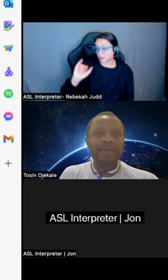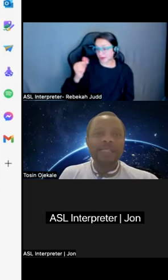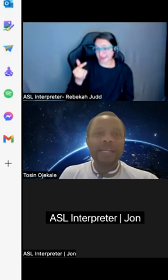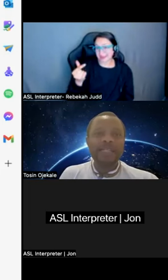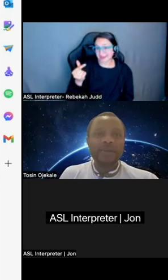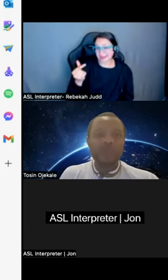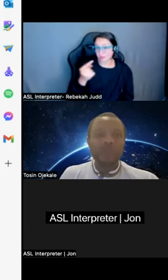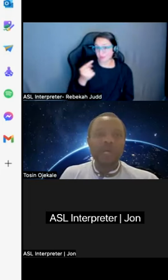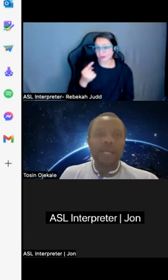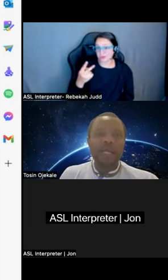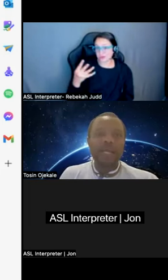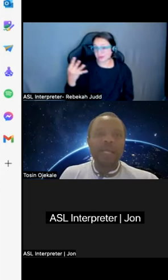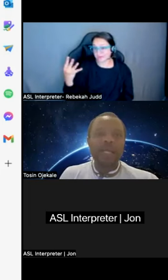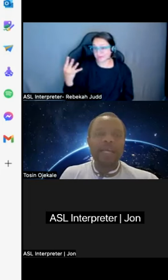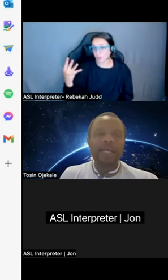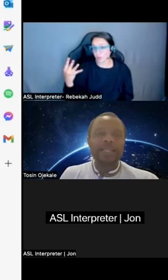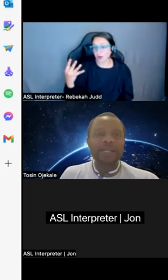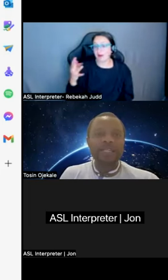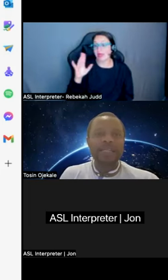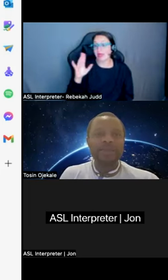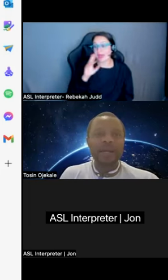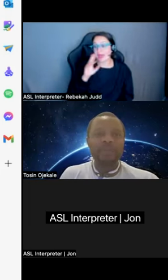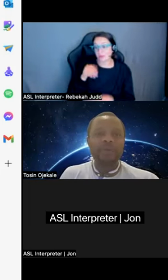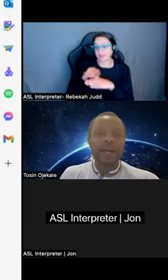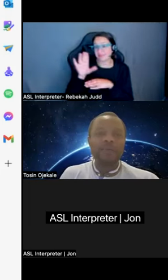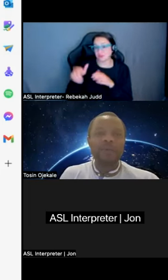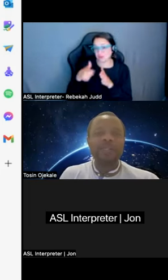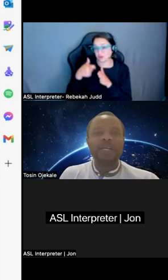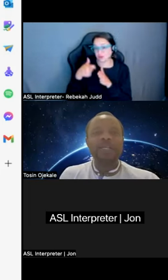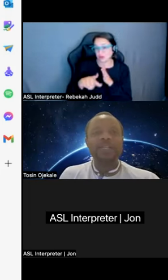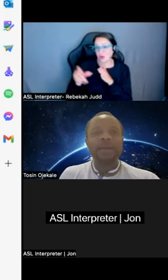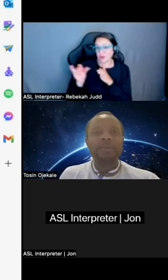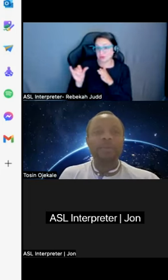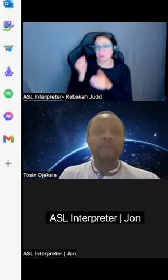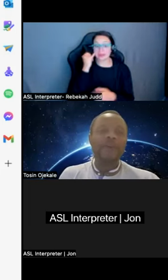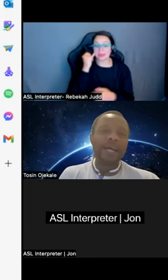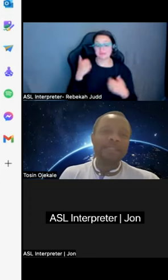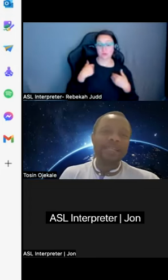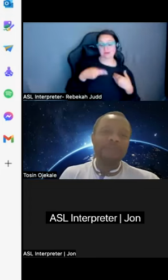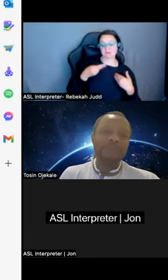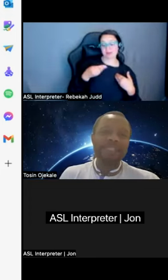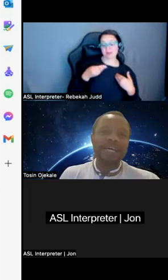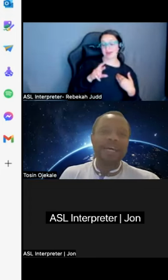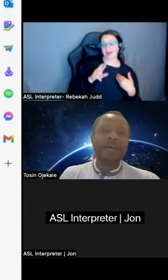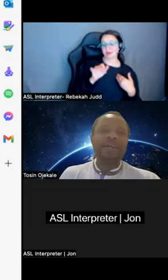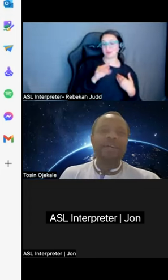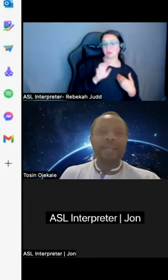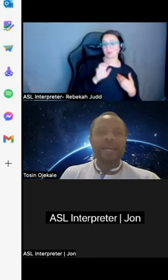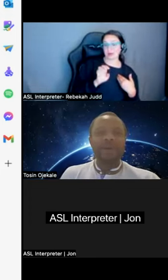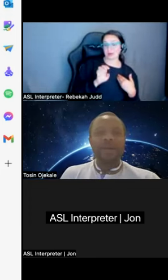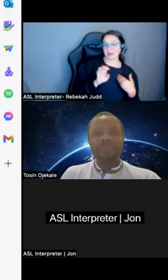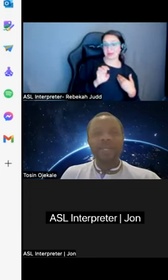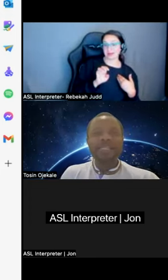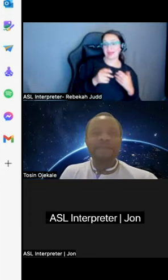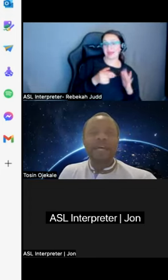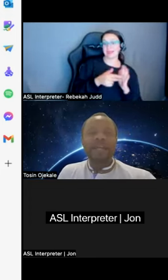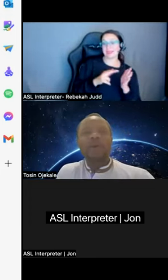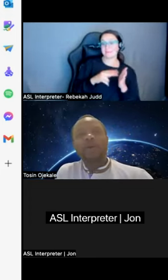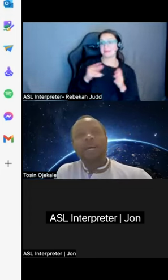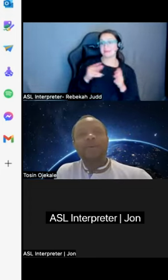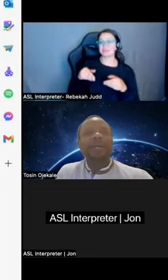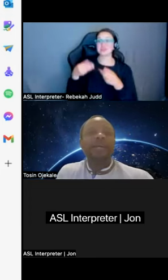highly rated. So, and it means that you can provide what? You can provide services that are